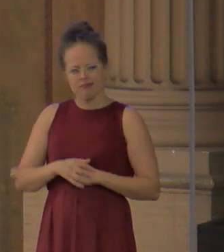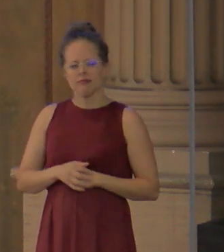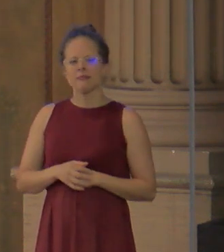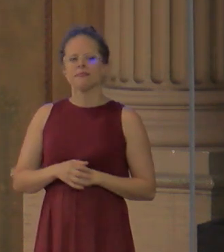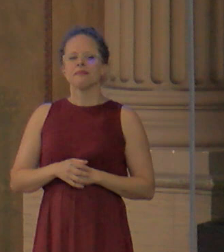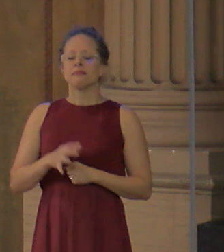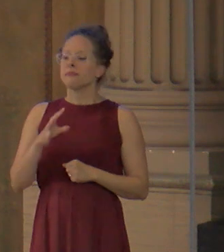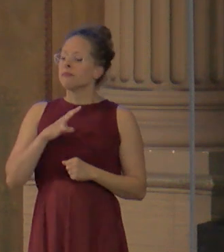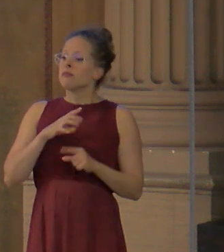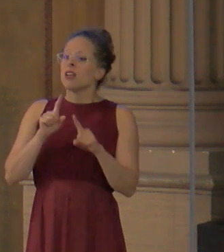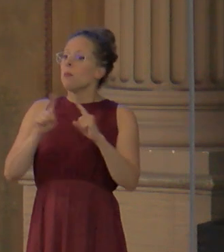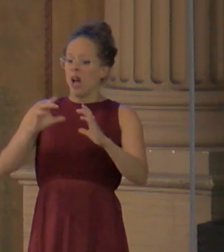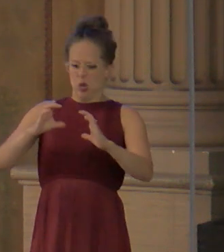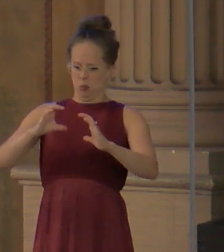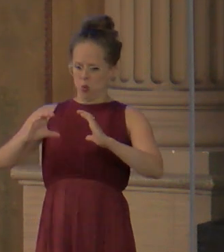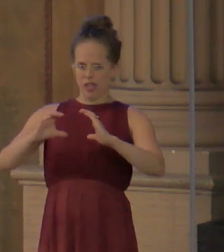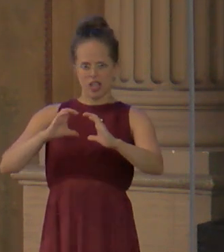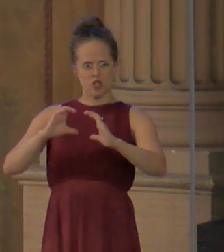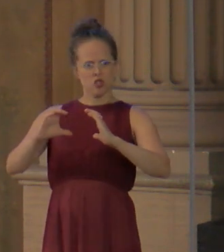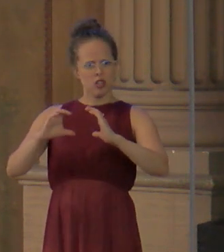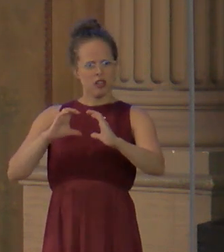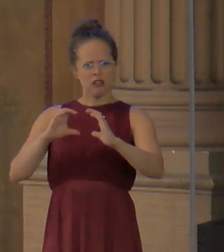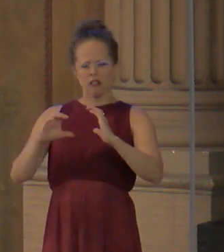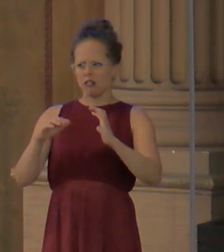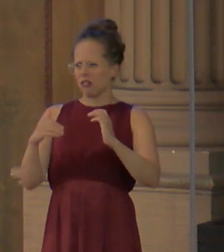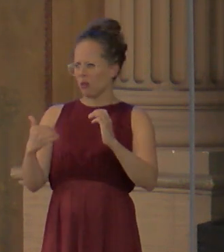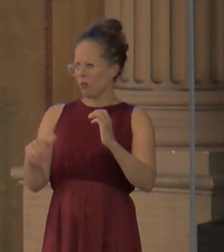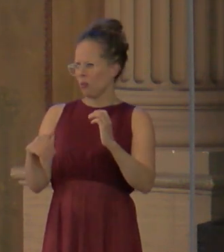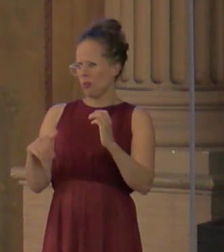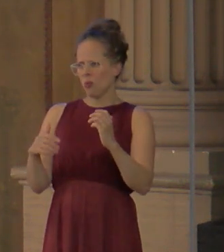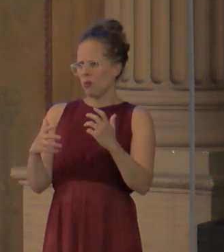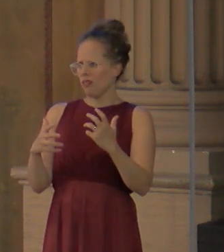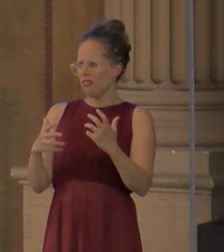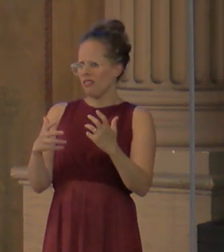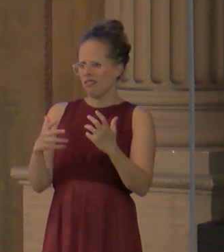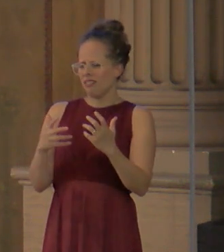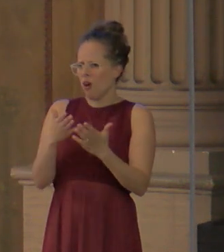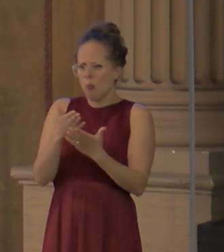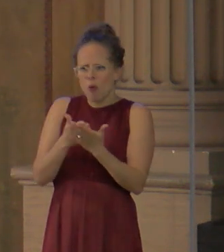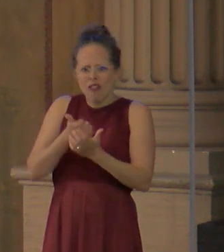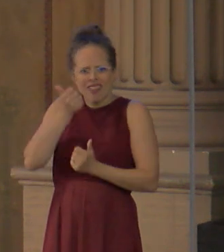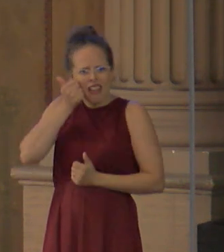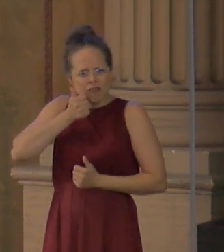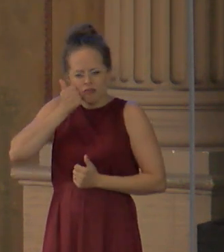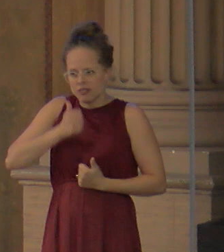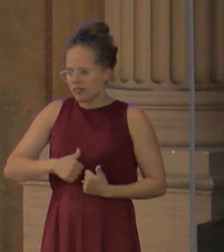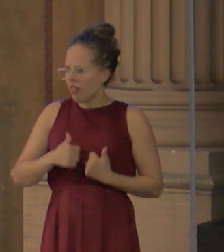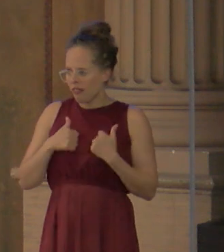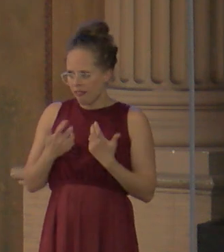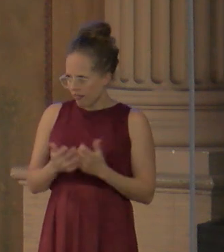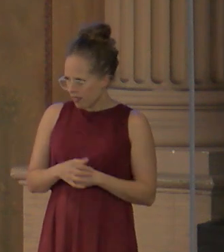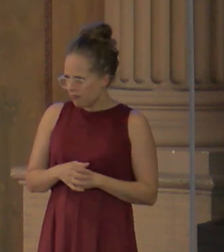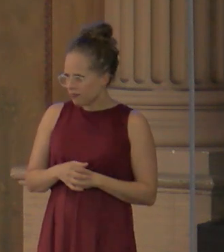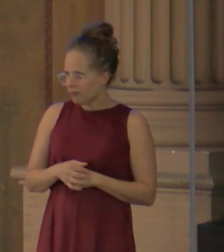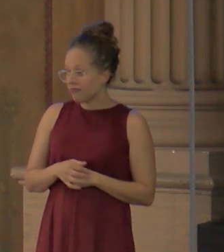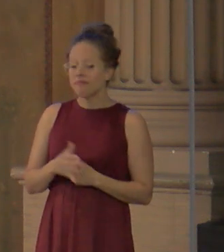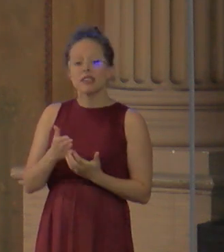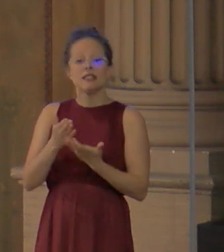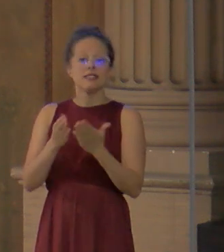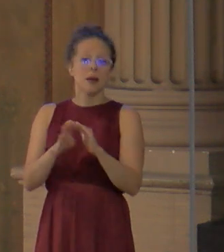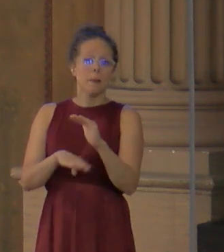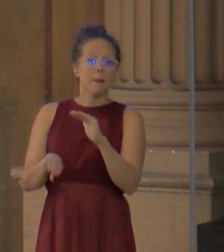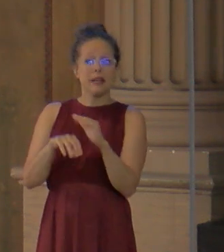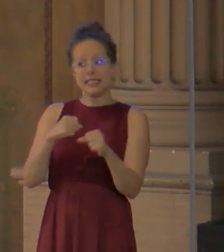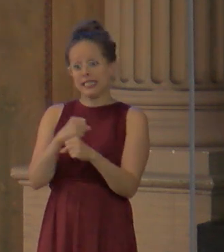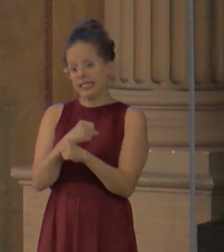But again, communication is just a massive part of our daily life. In fact, just a couple basic statistics on